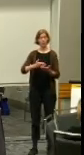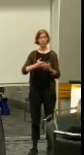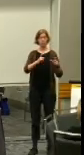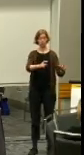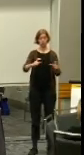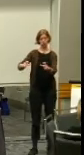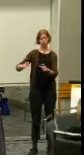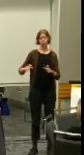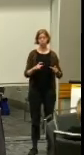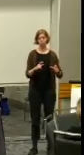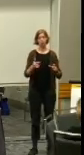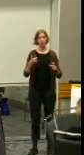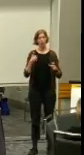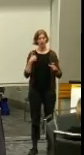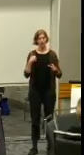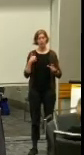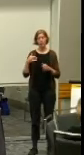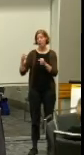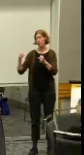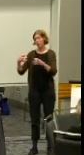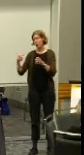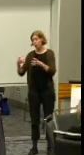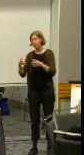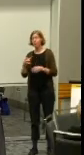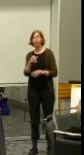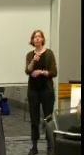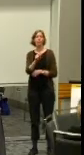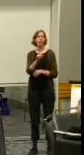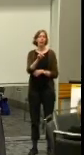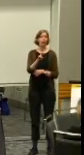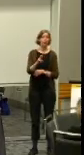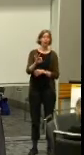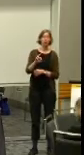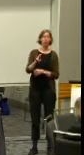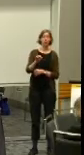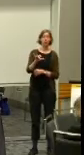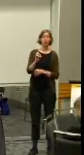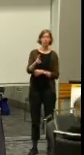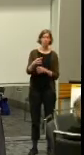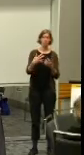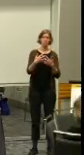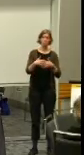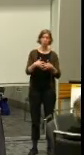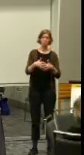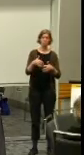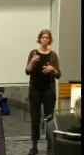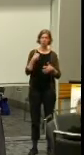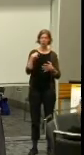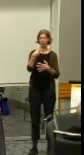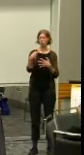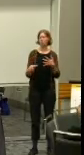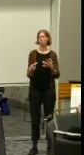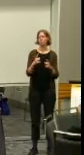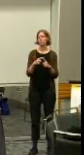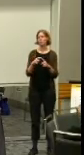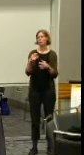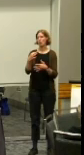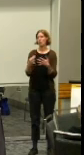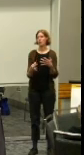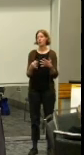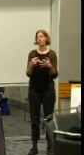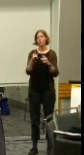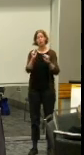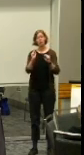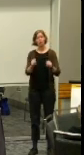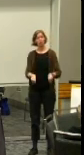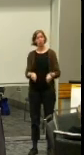fryers, which had to do with community feedback. We'll talk about a bit. So we wanted to still be able to provide a space that you could cook with,